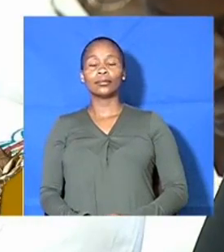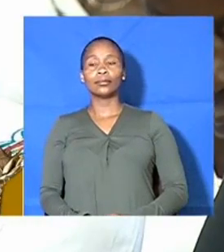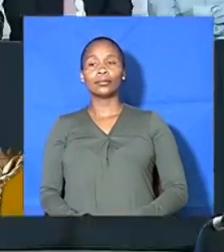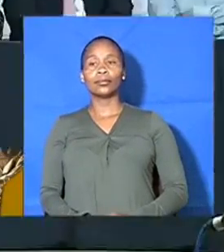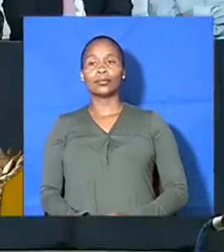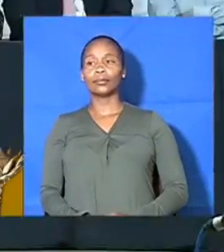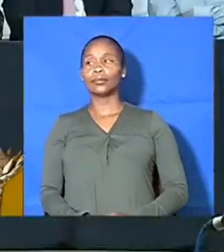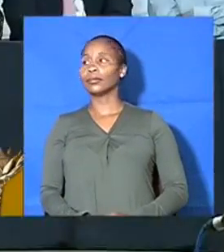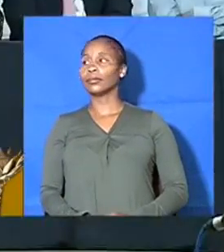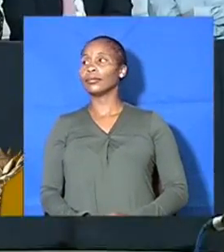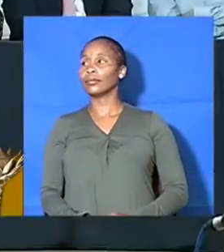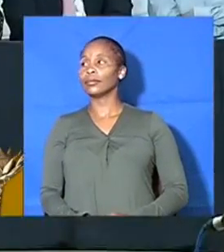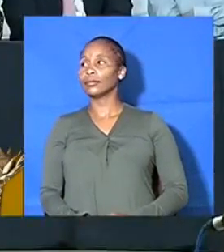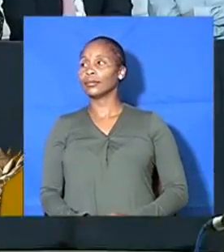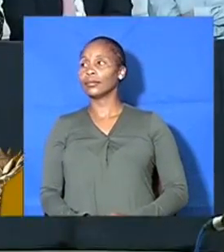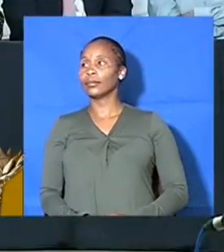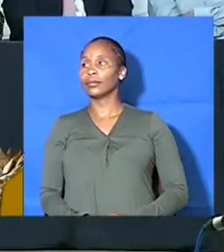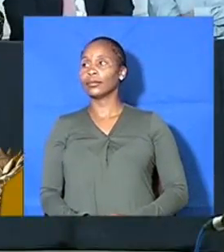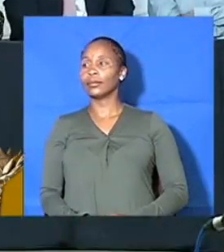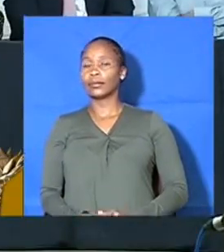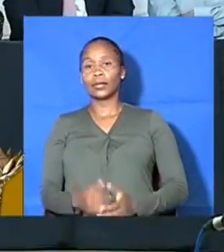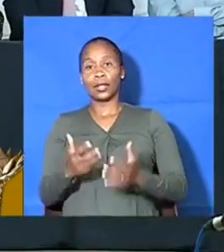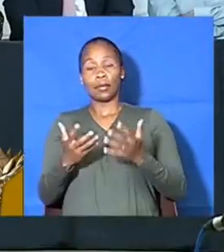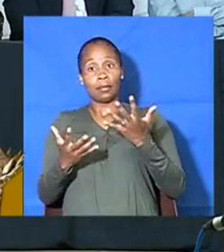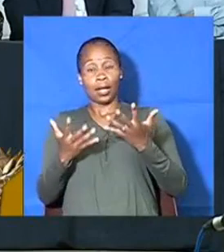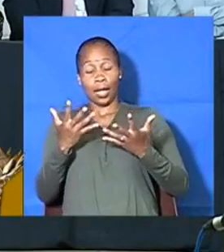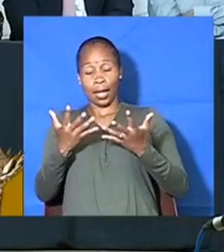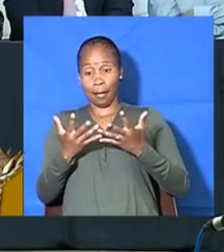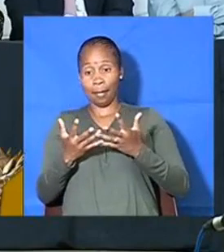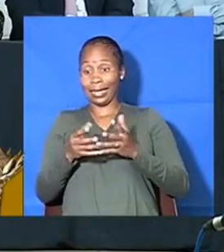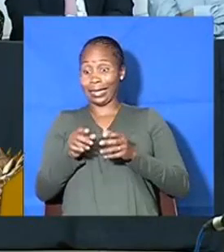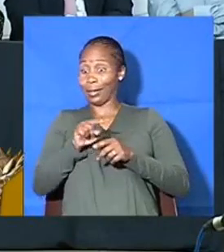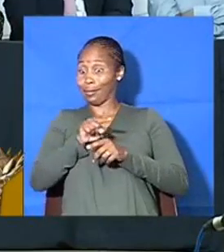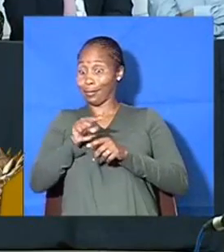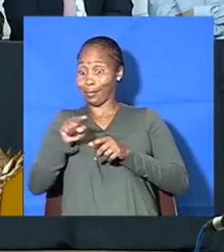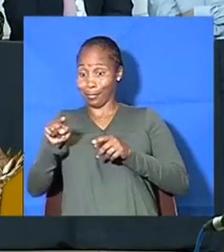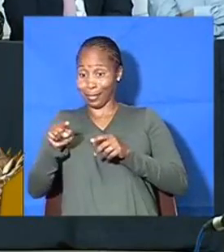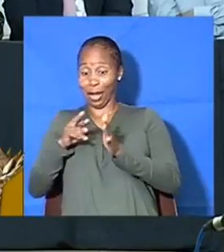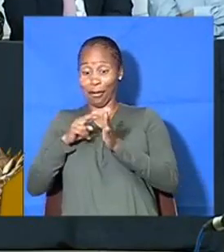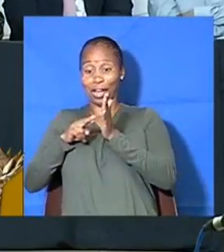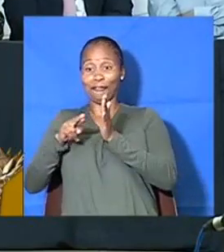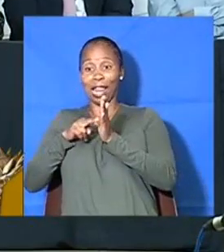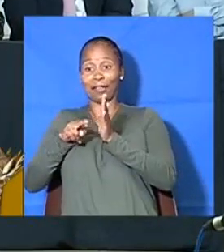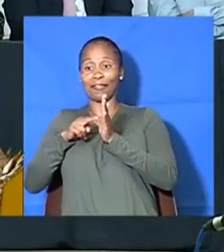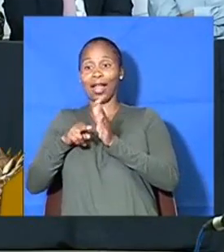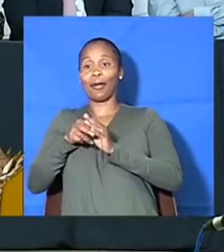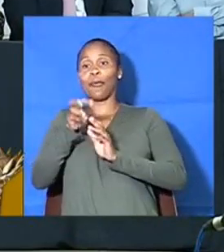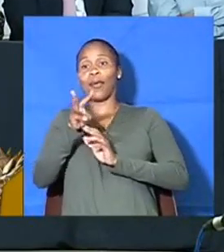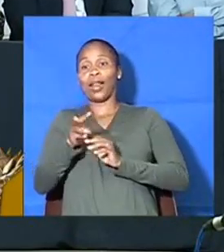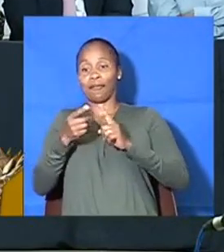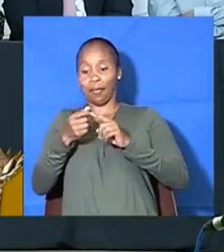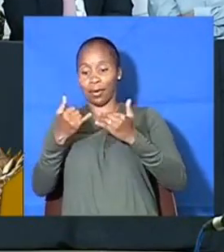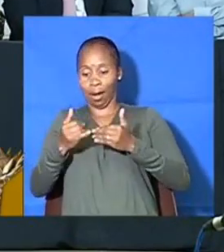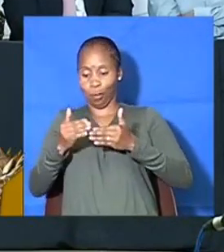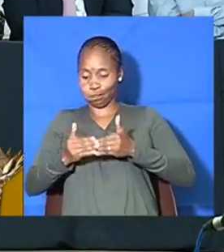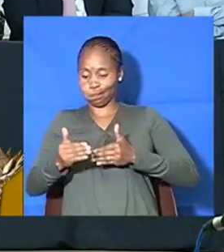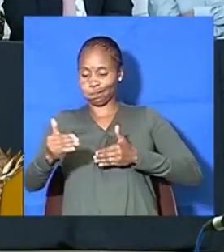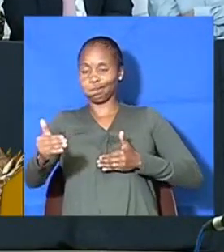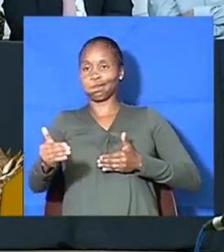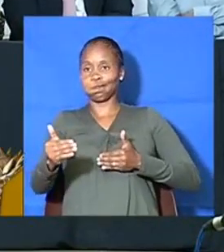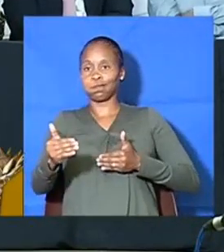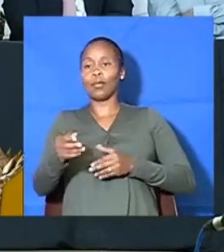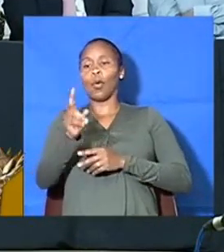Durban ga ile ka Durban a le ka Durban a nama a lwala ga a lwala mola a tshwanela ke gore a tle a tloge a e